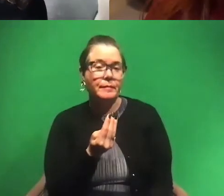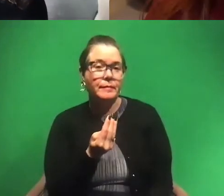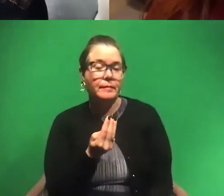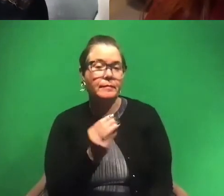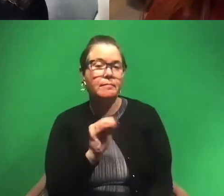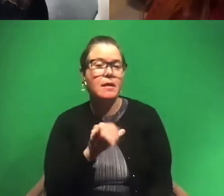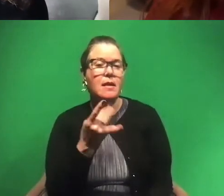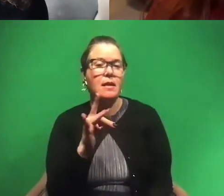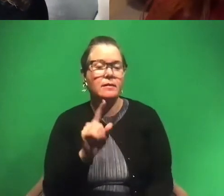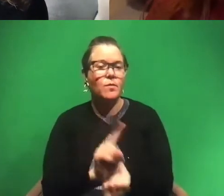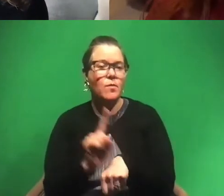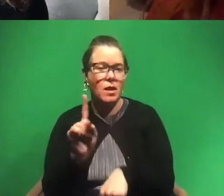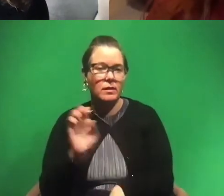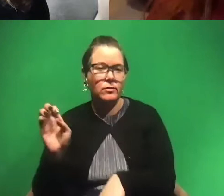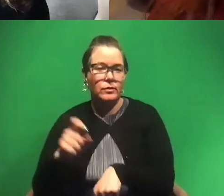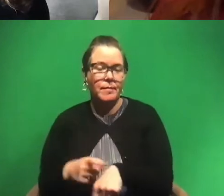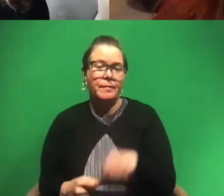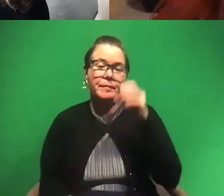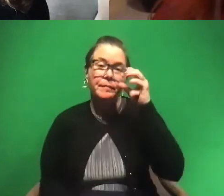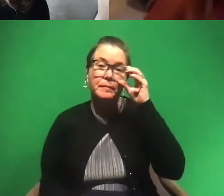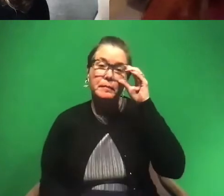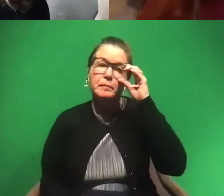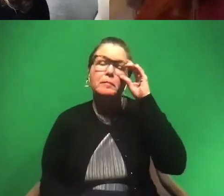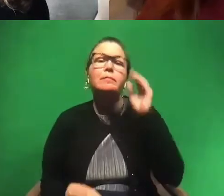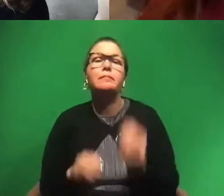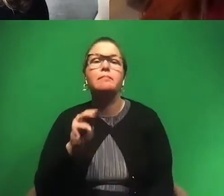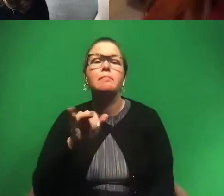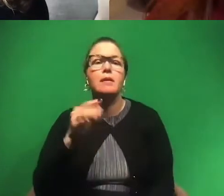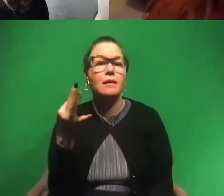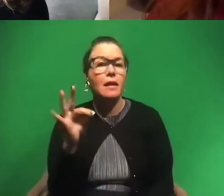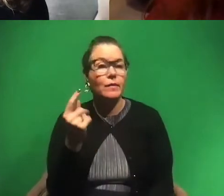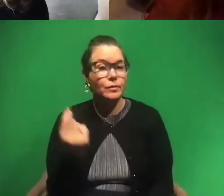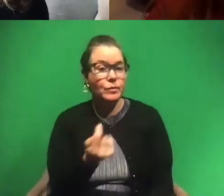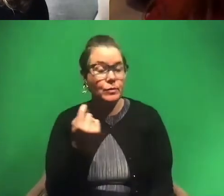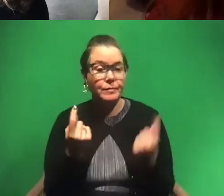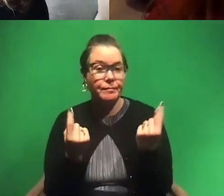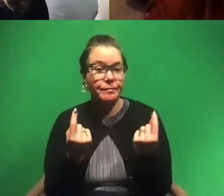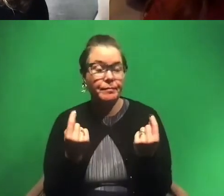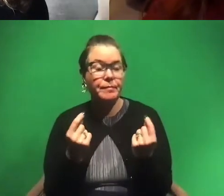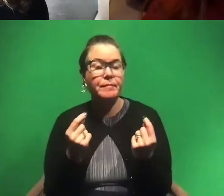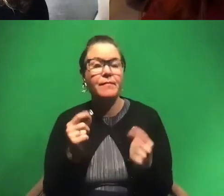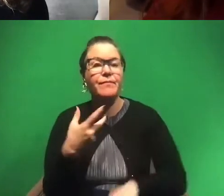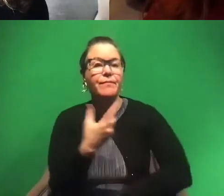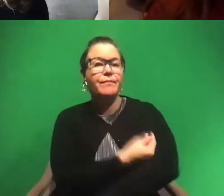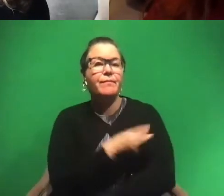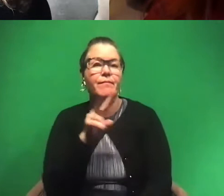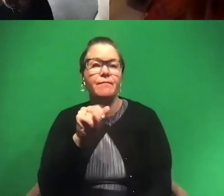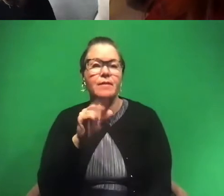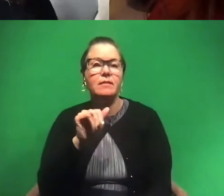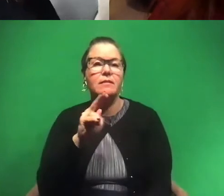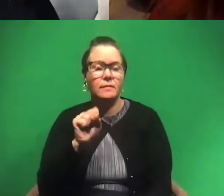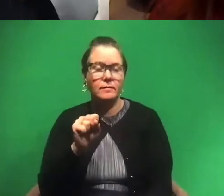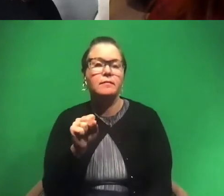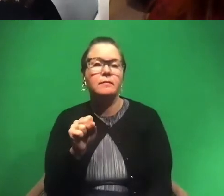18th at 1 p.m. Eastern. On May 19th, Tuesday, we're going to be talking about vaccines with a vaccine scientist,